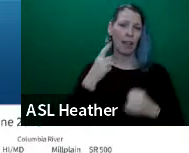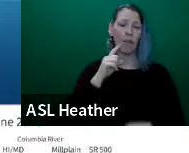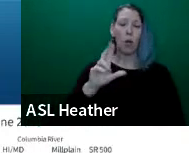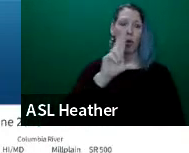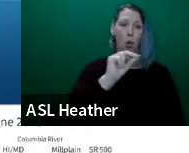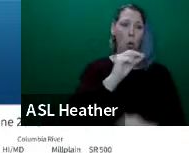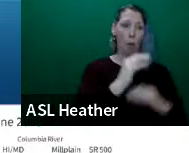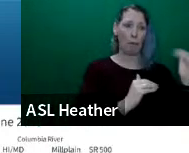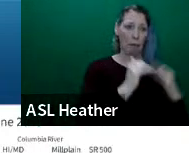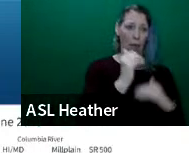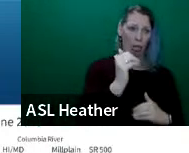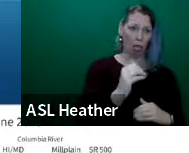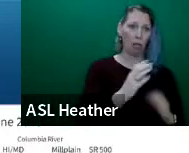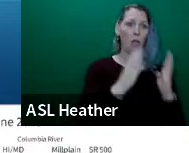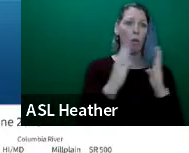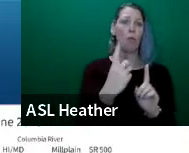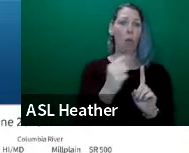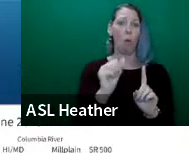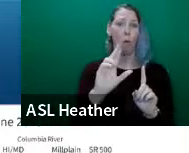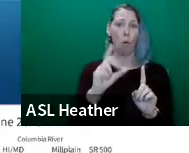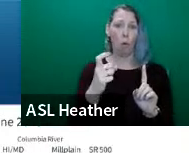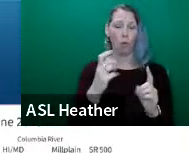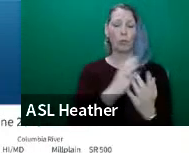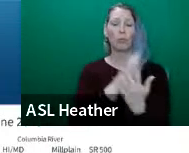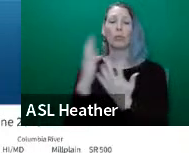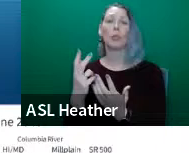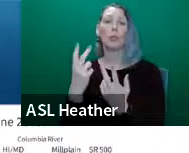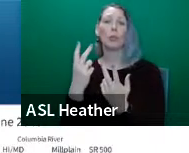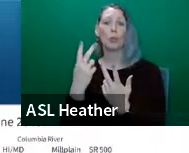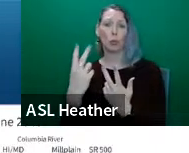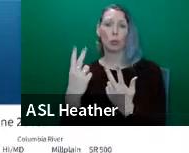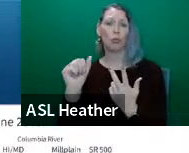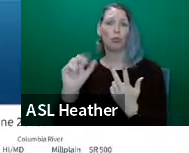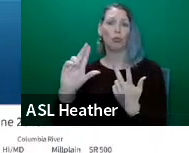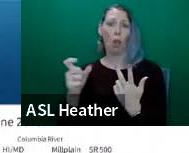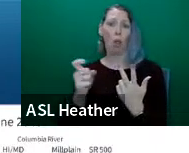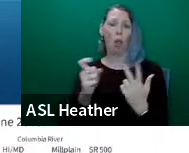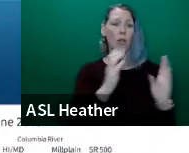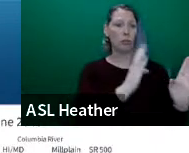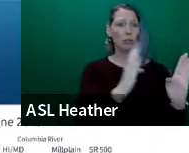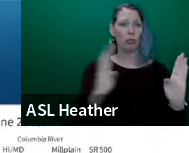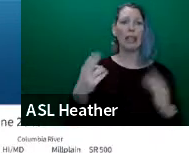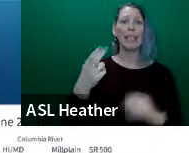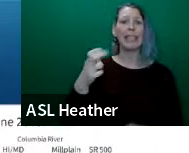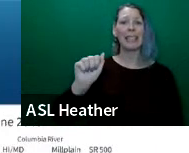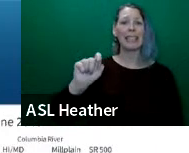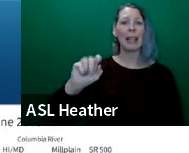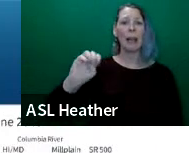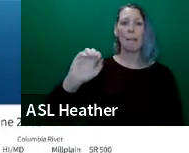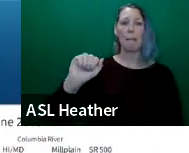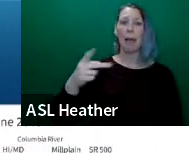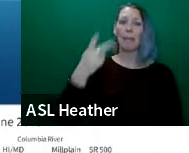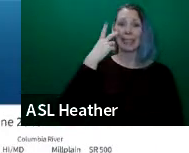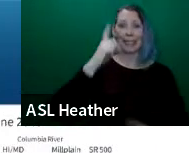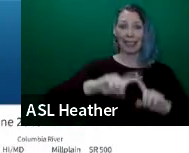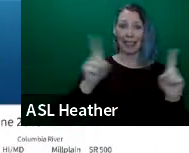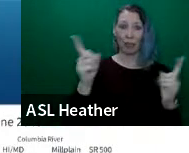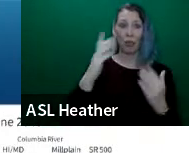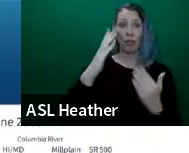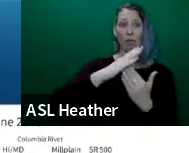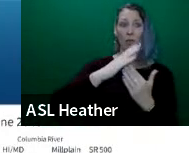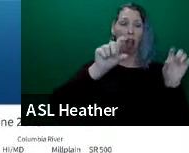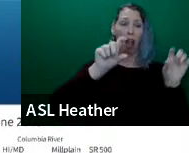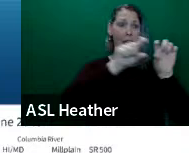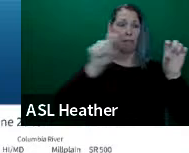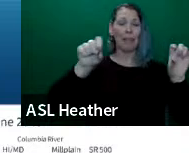build, the one aux, and the two aux. So on the top, we've got the heat maps. You can kind of go across and see kind of the differences. So the top row again